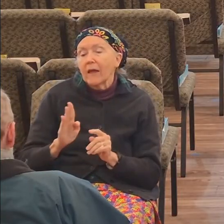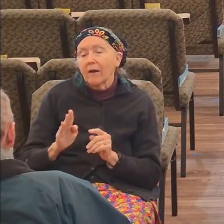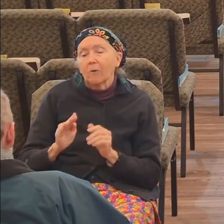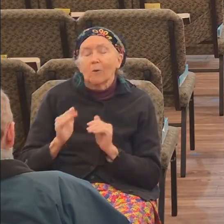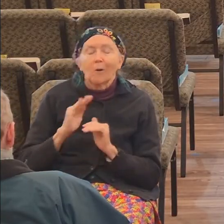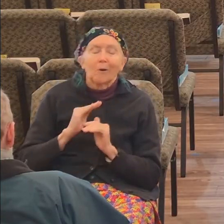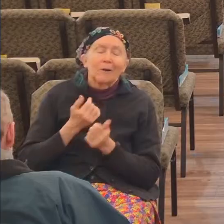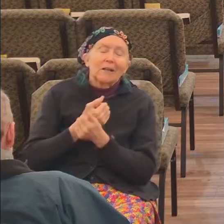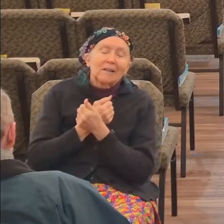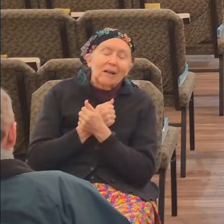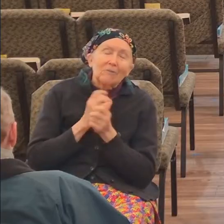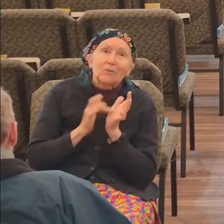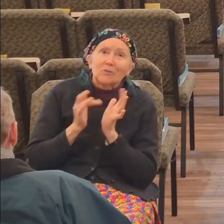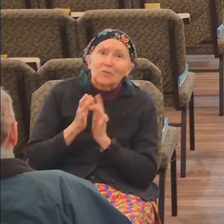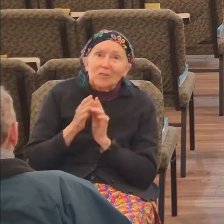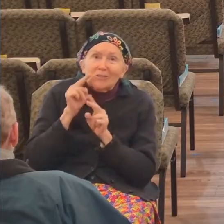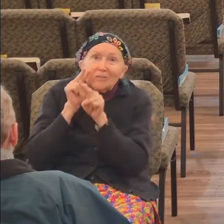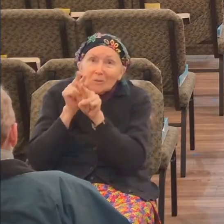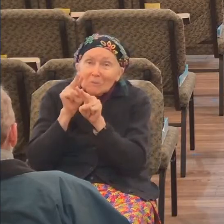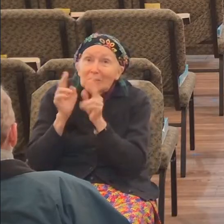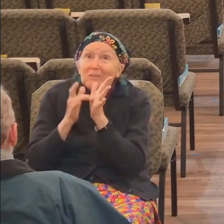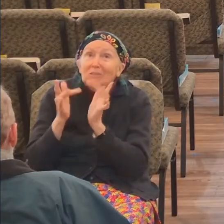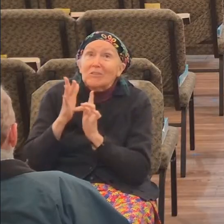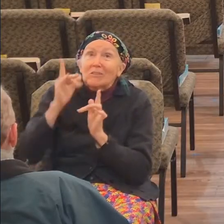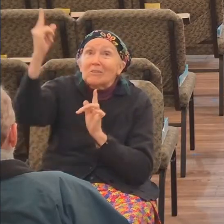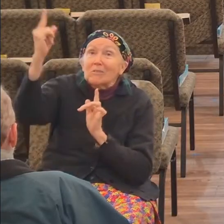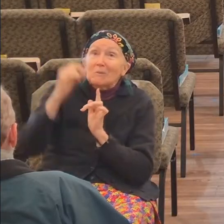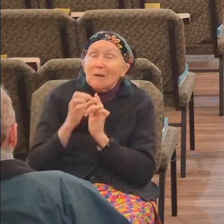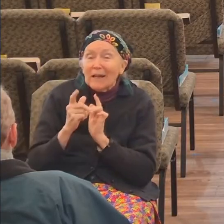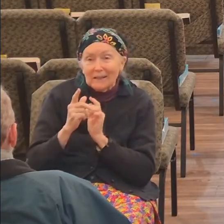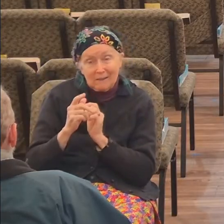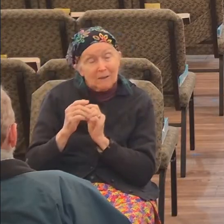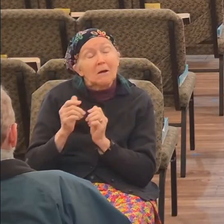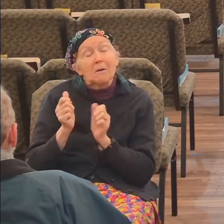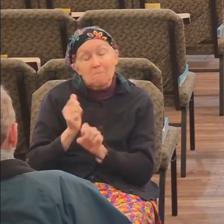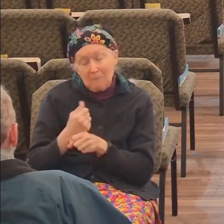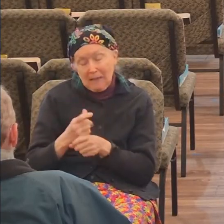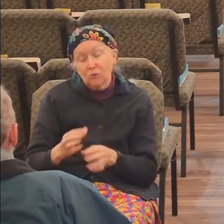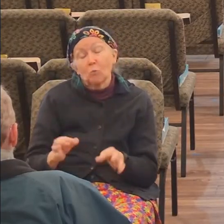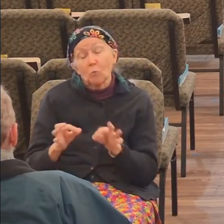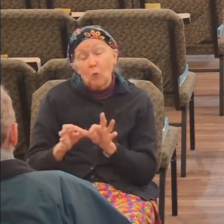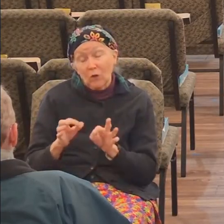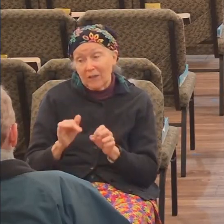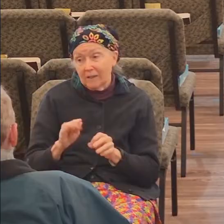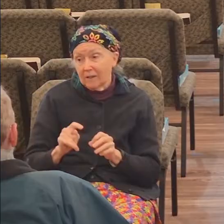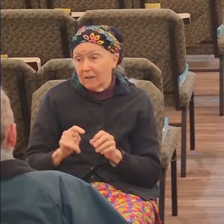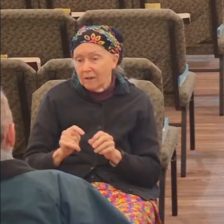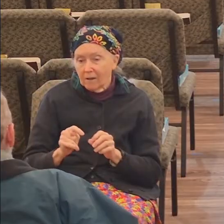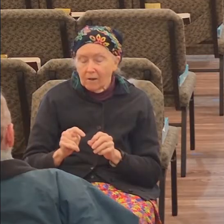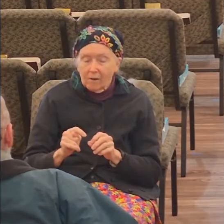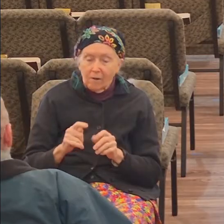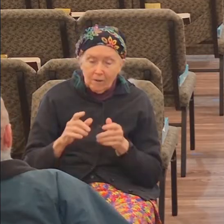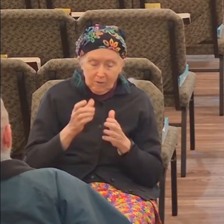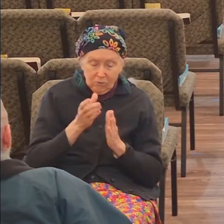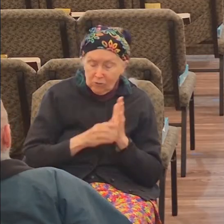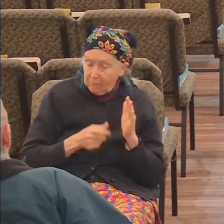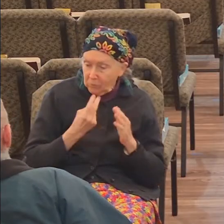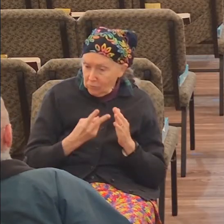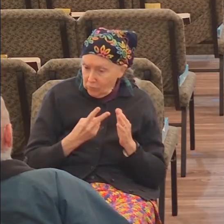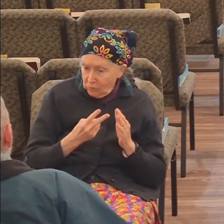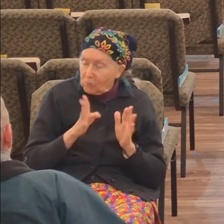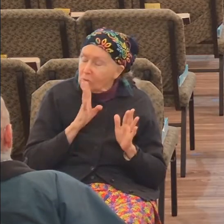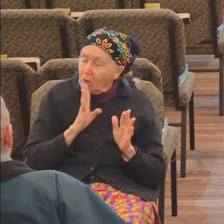kind of made it all worth it. Okay, and Paul points this out. Chapter 2, he talks about his mission, his relationship he developed with